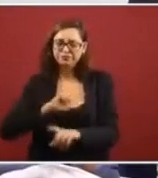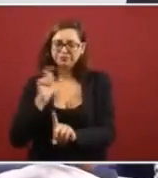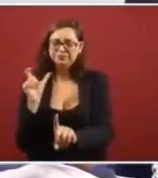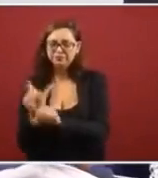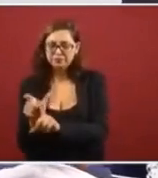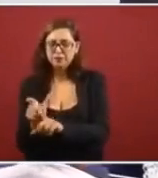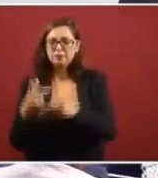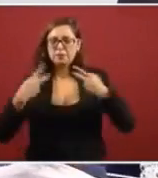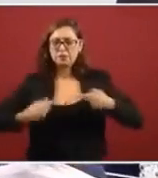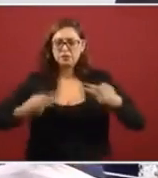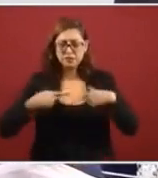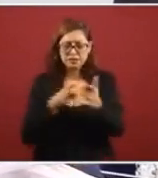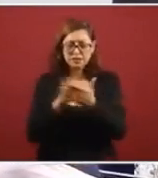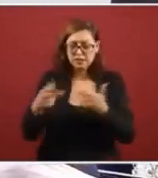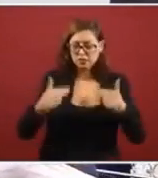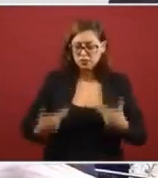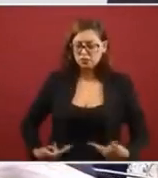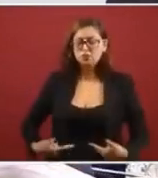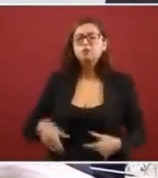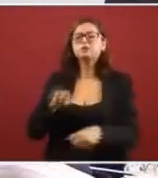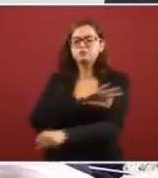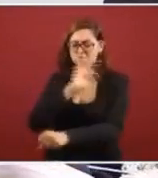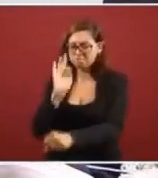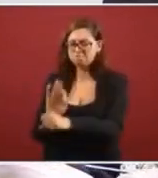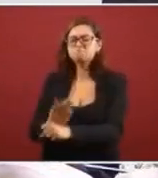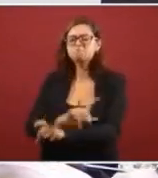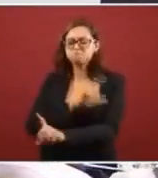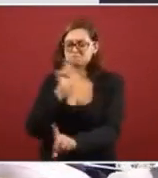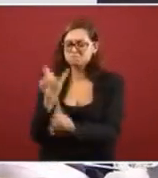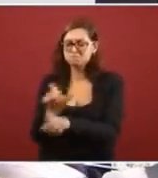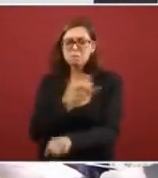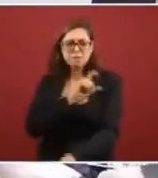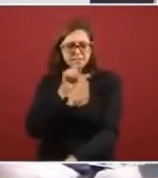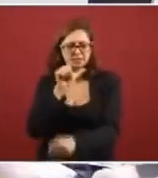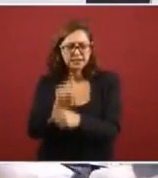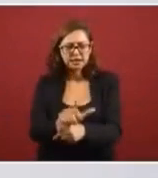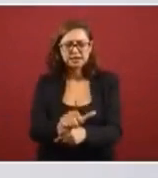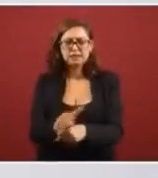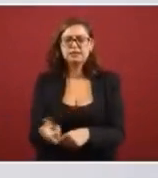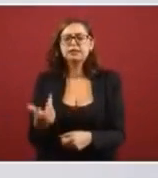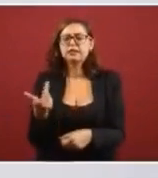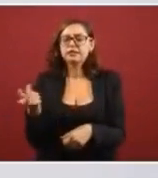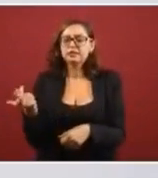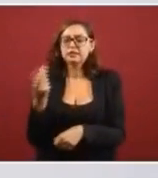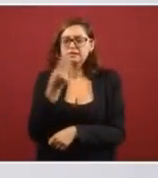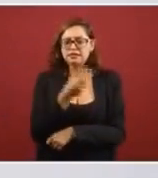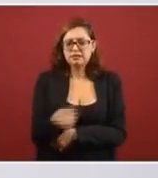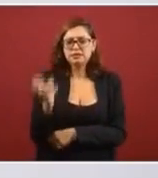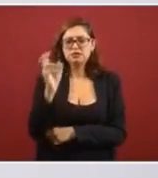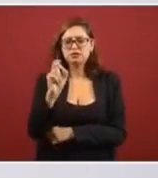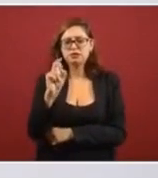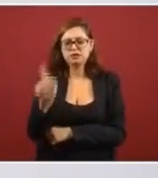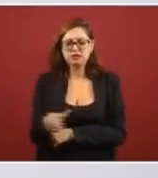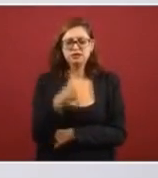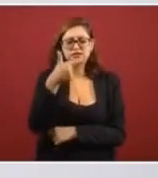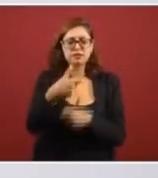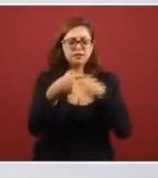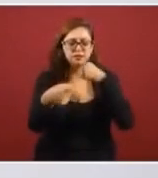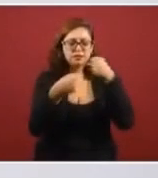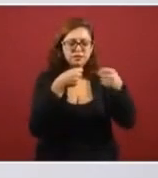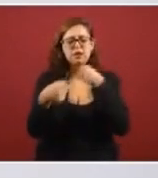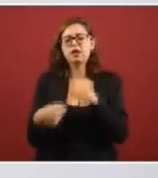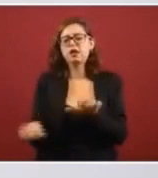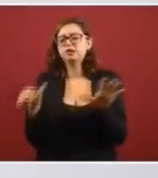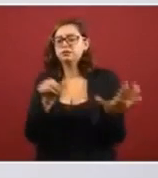defenders of human rights they have protection special protection 337